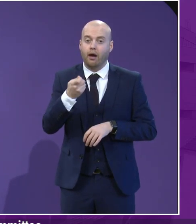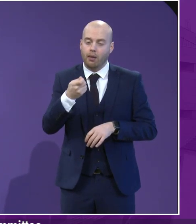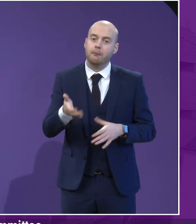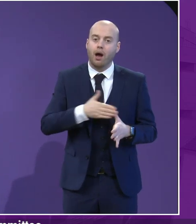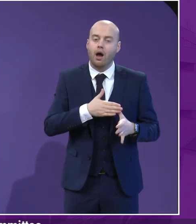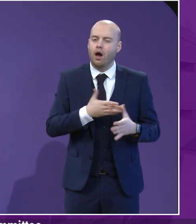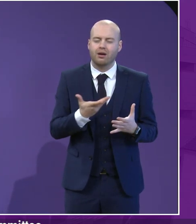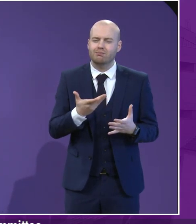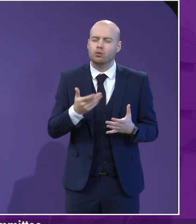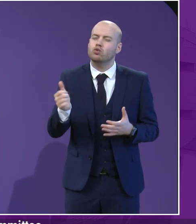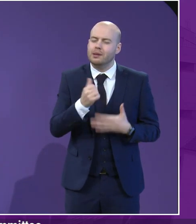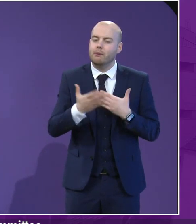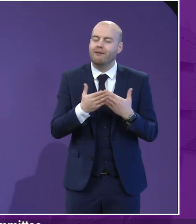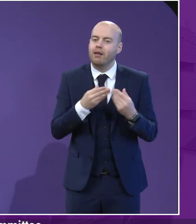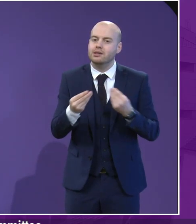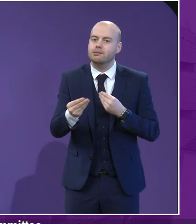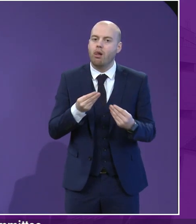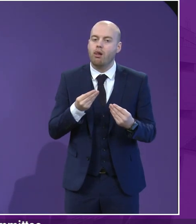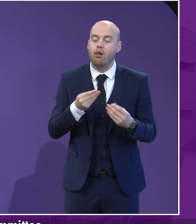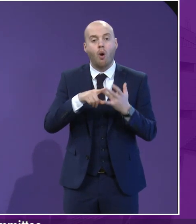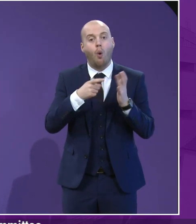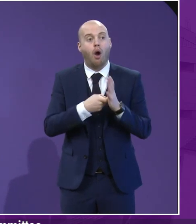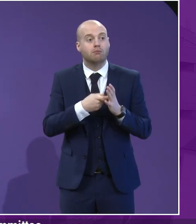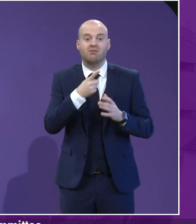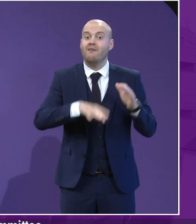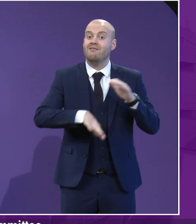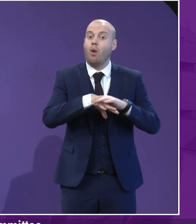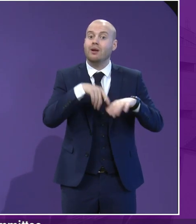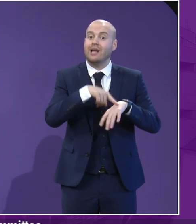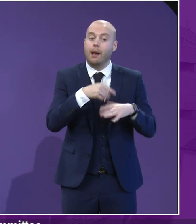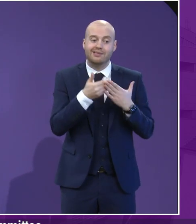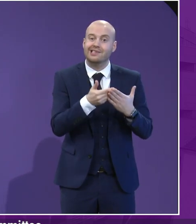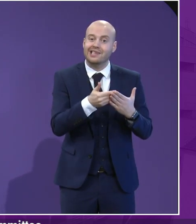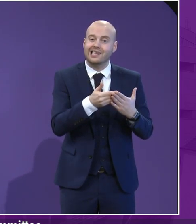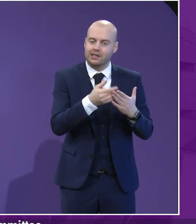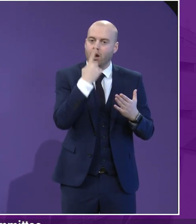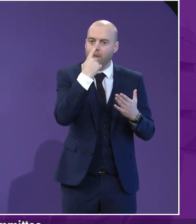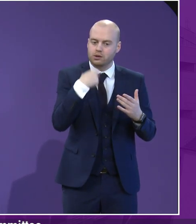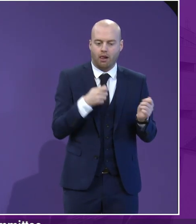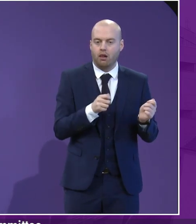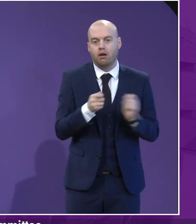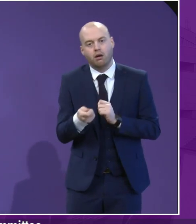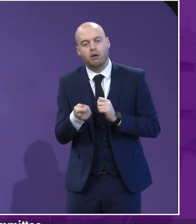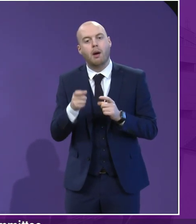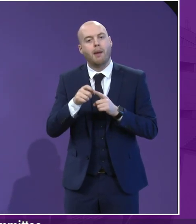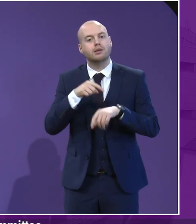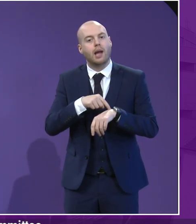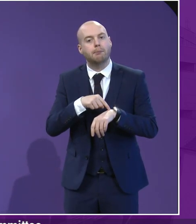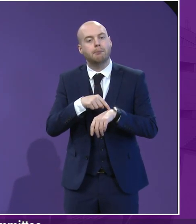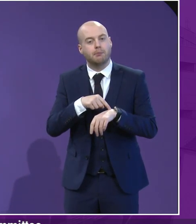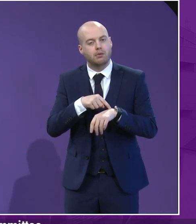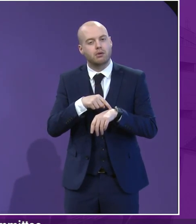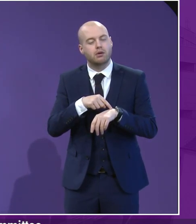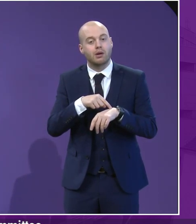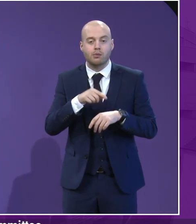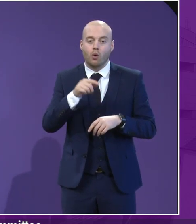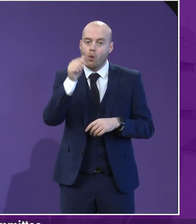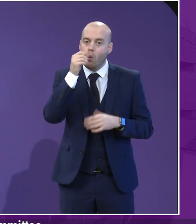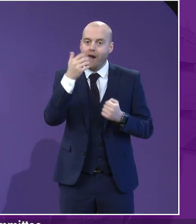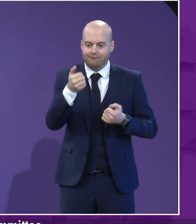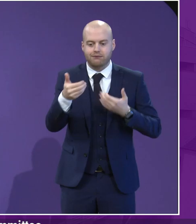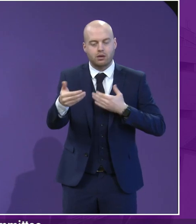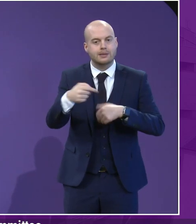and mitigate those reasons. And I think at Glasgow anyway, a lot of the reason that disabled students do leave is a lack of flexibility. So there's